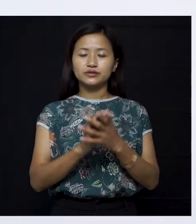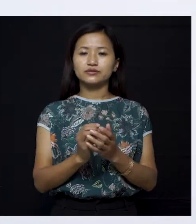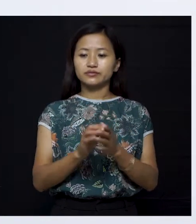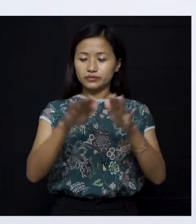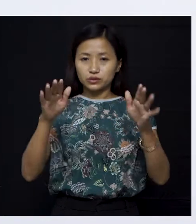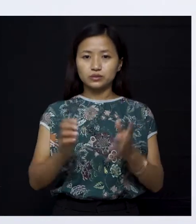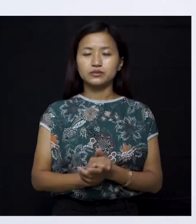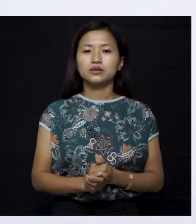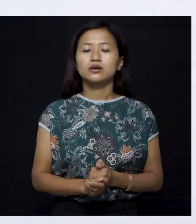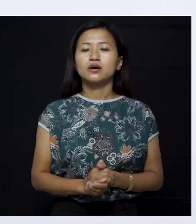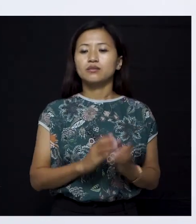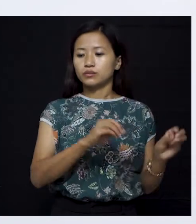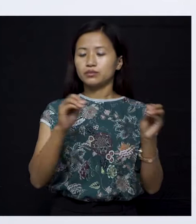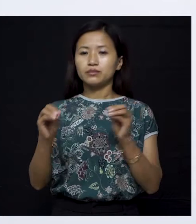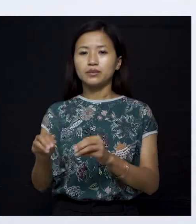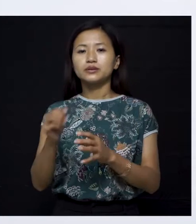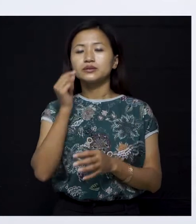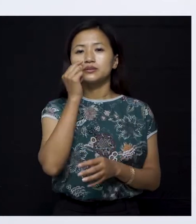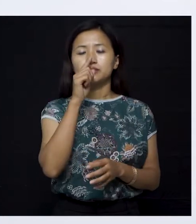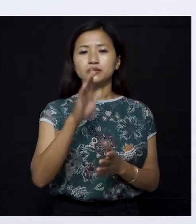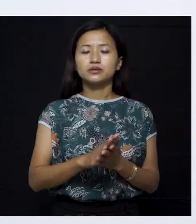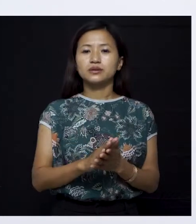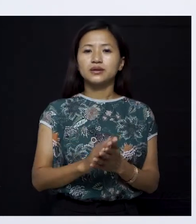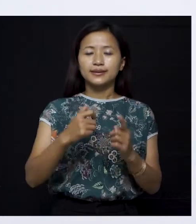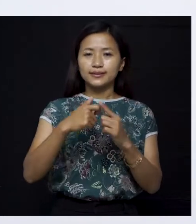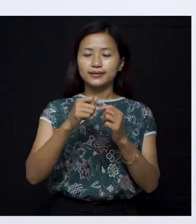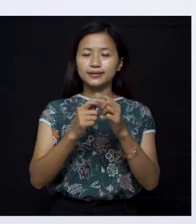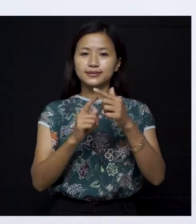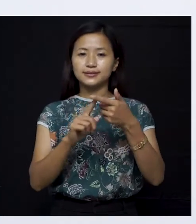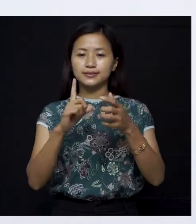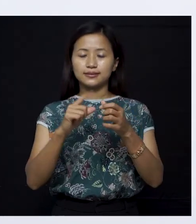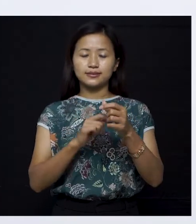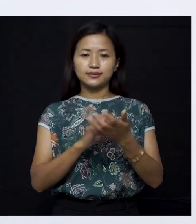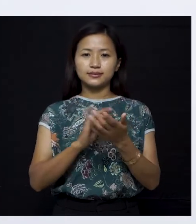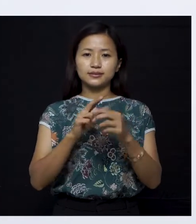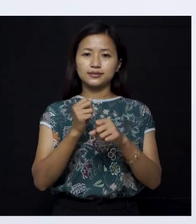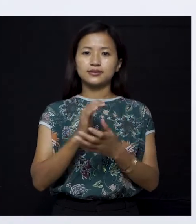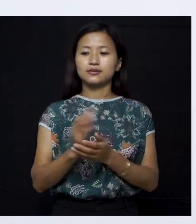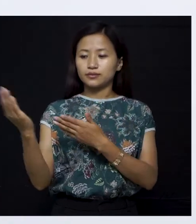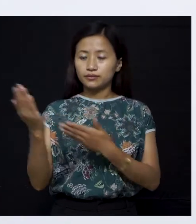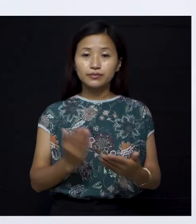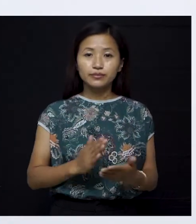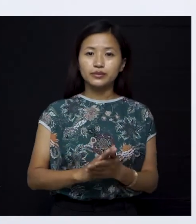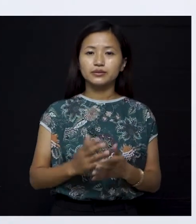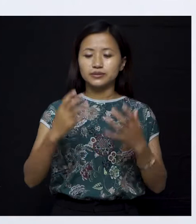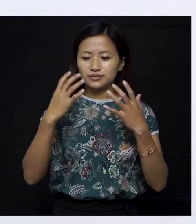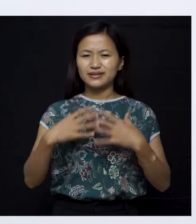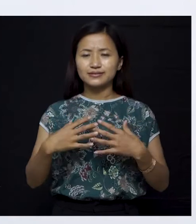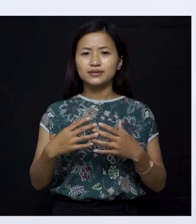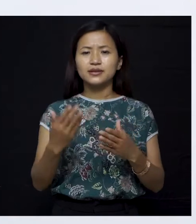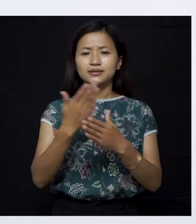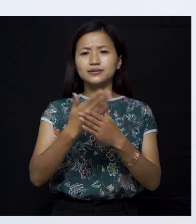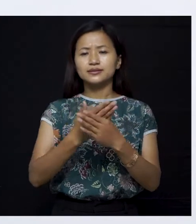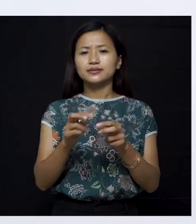hear their mother moving around, Kathleen brought a ladder. I told you in the first place that Kathleen's character resembles